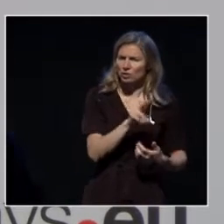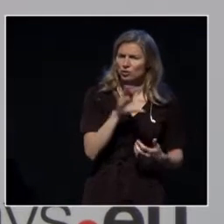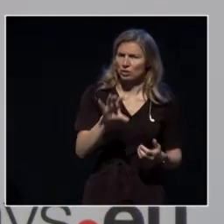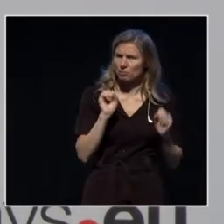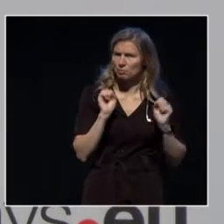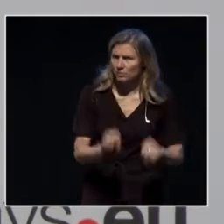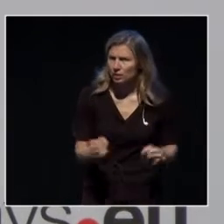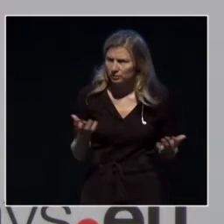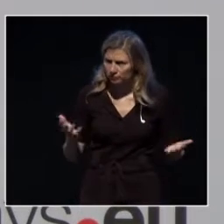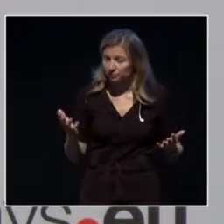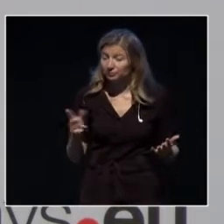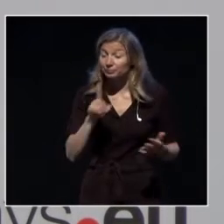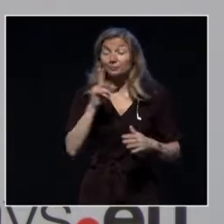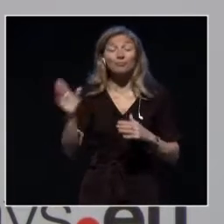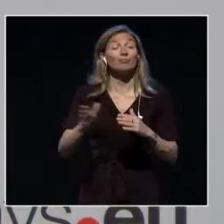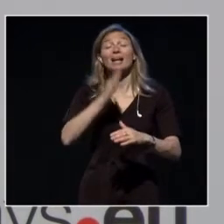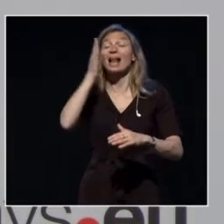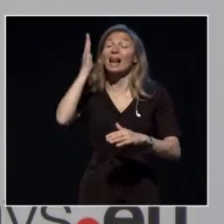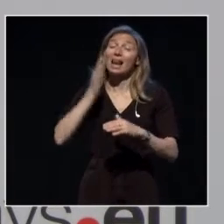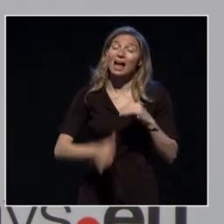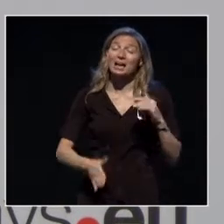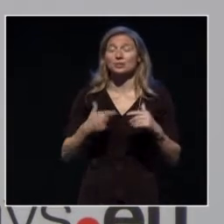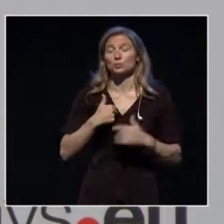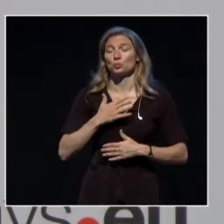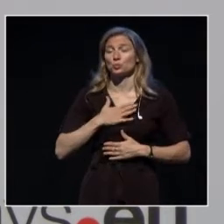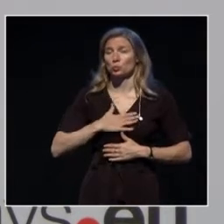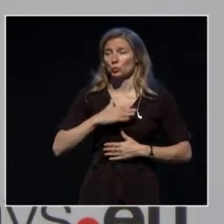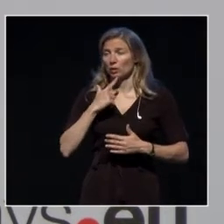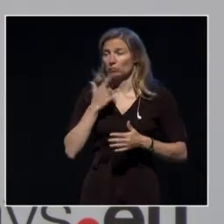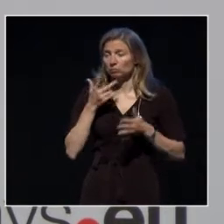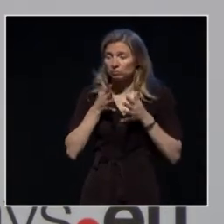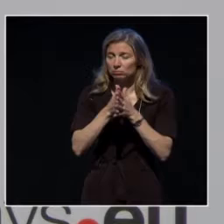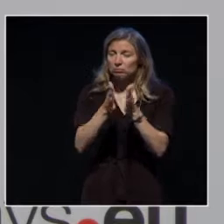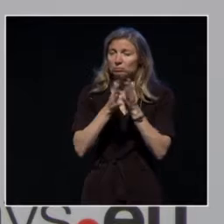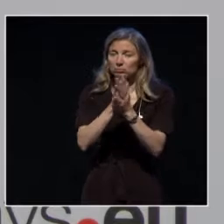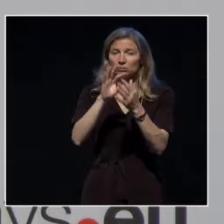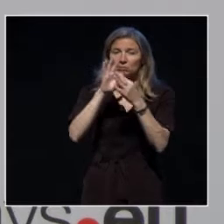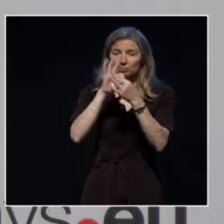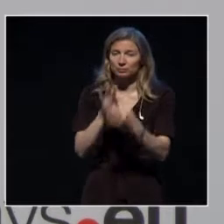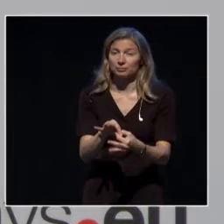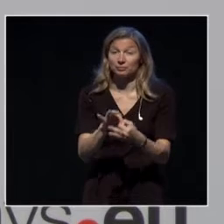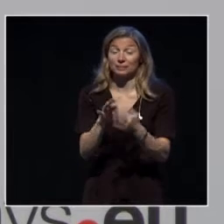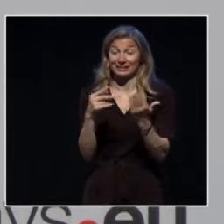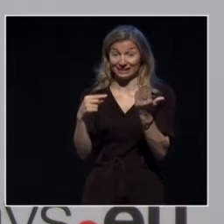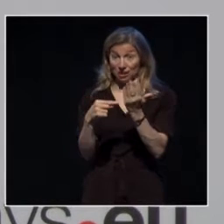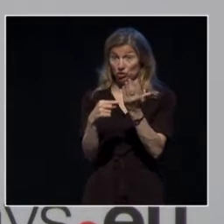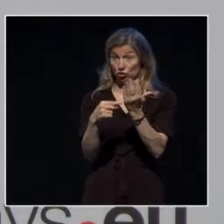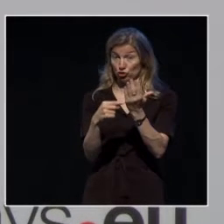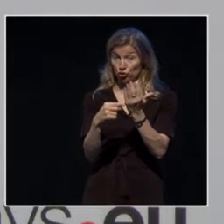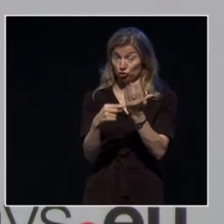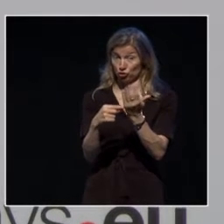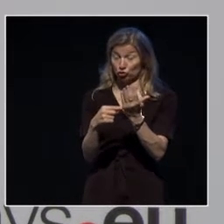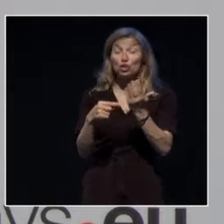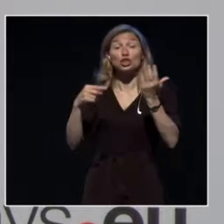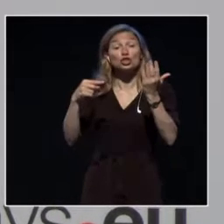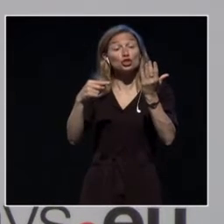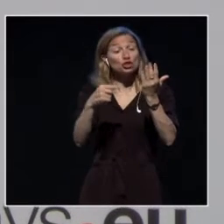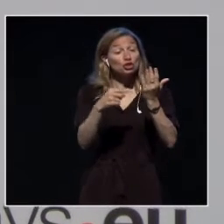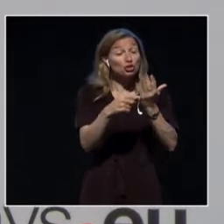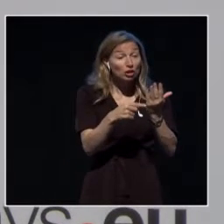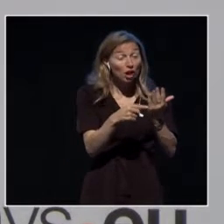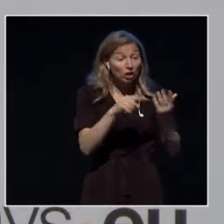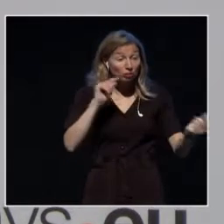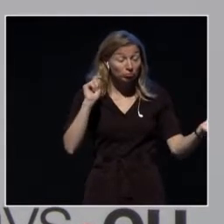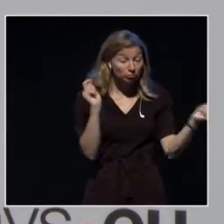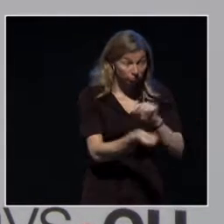finally, I want to come back to the idea that changing technology by itself